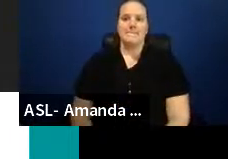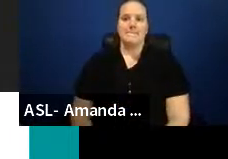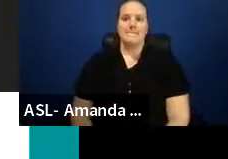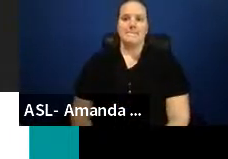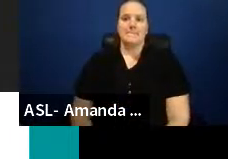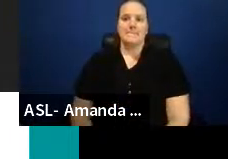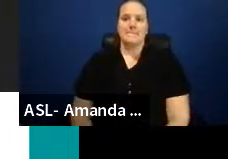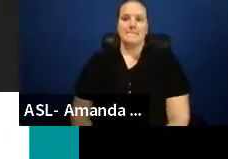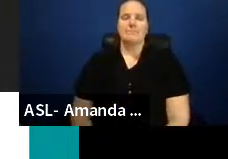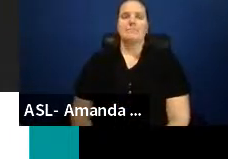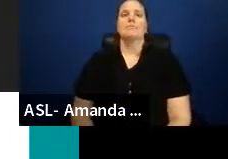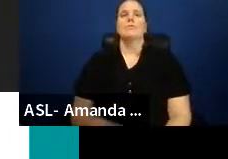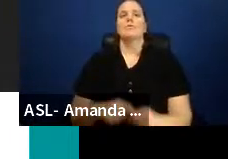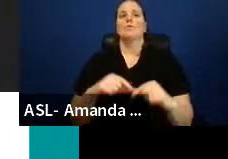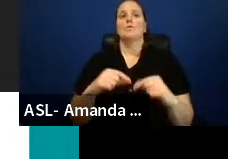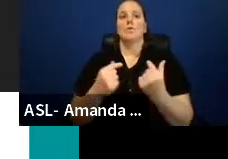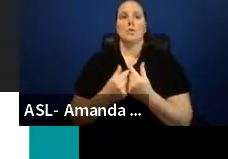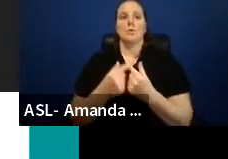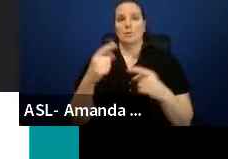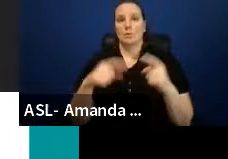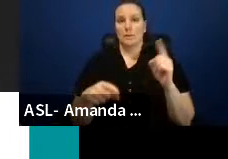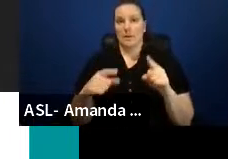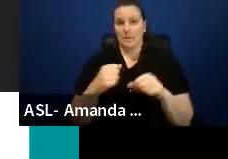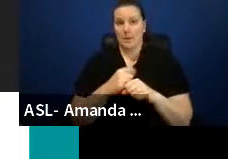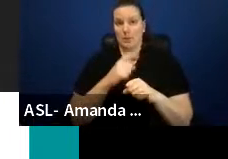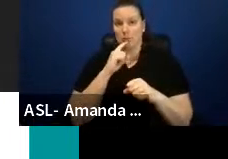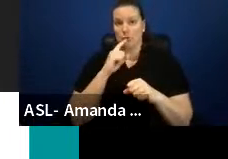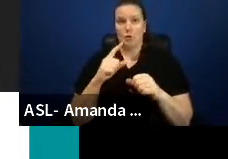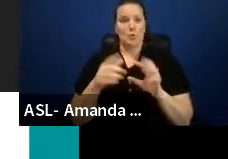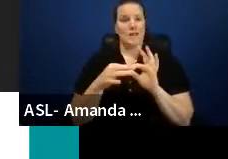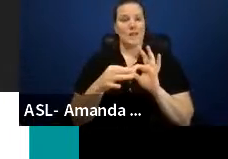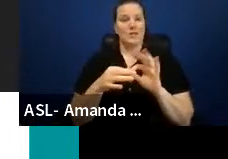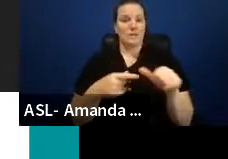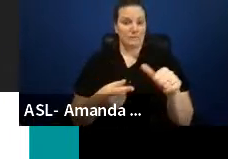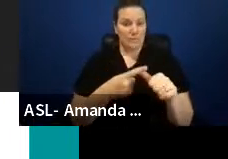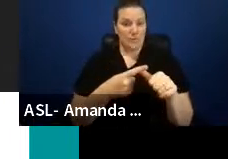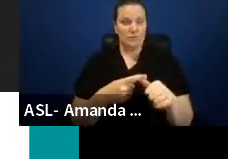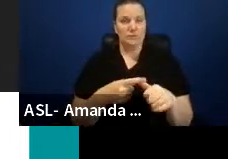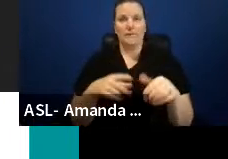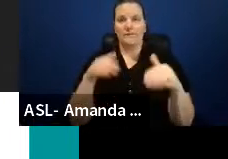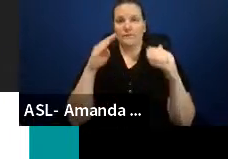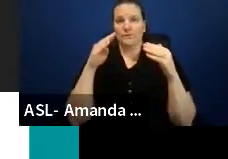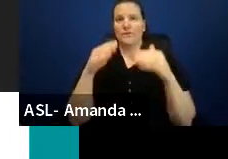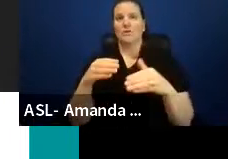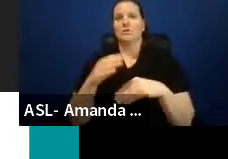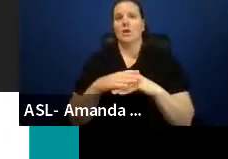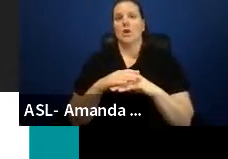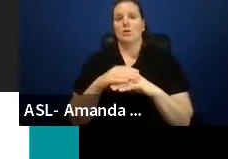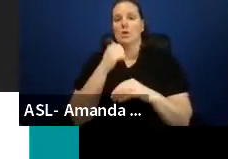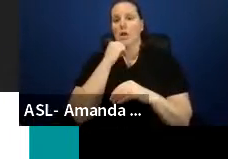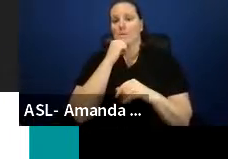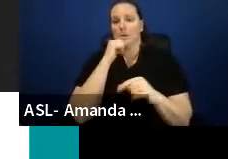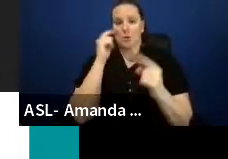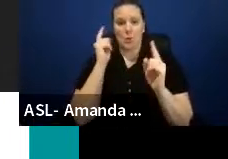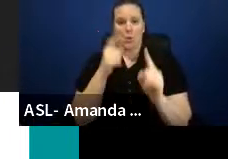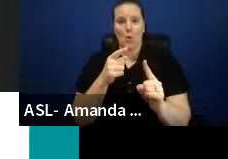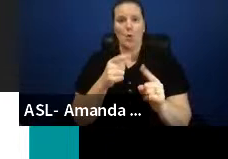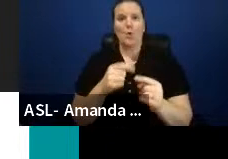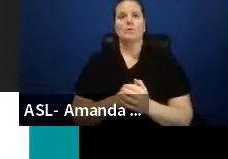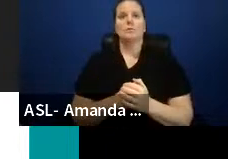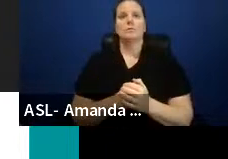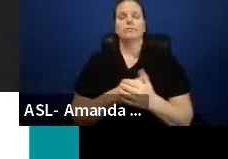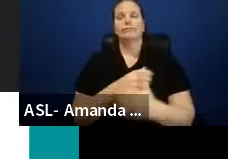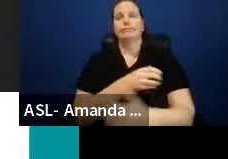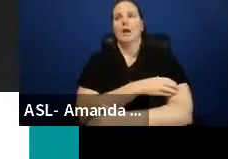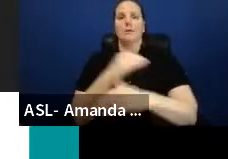group agreements. So we want to make sure we put relationships first. We keep focus on our common goal. We notice power dynamics